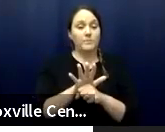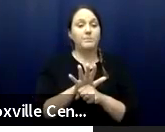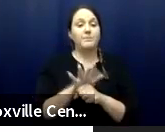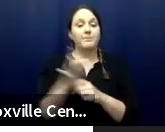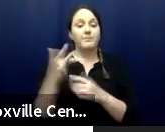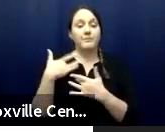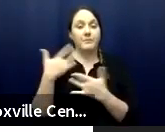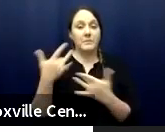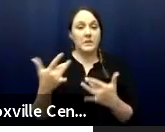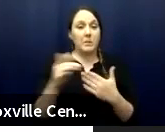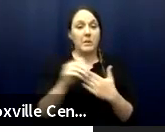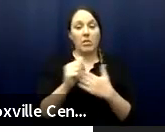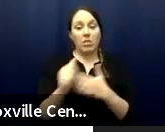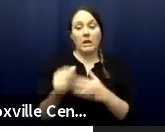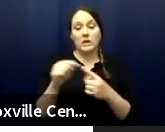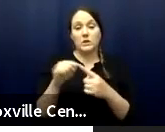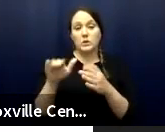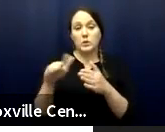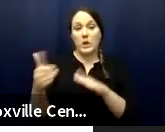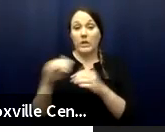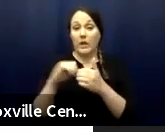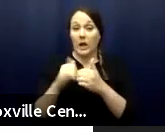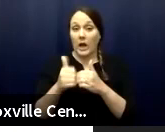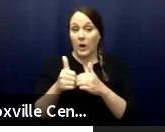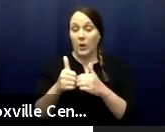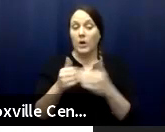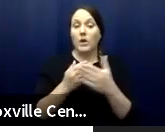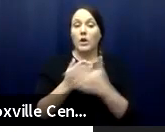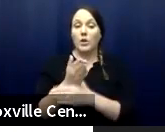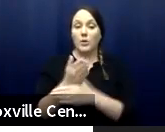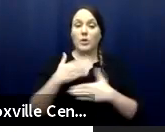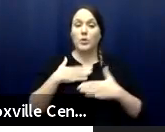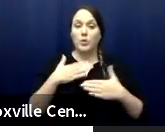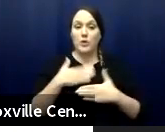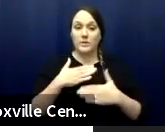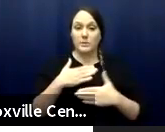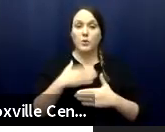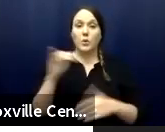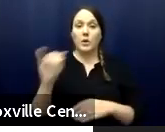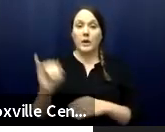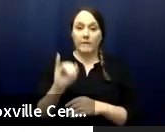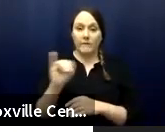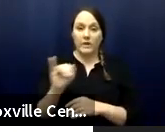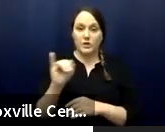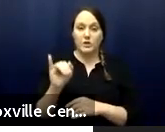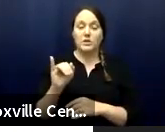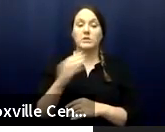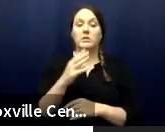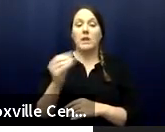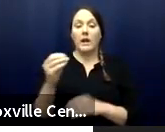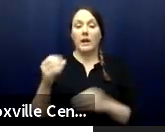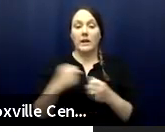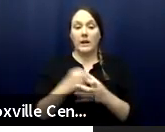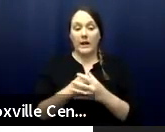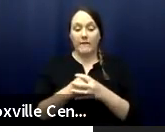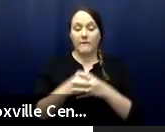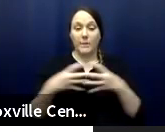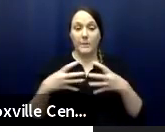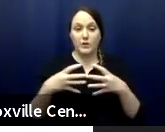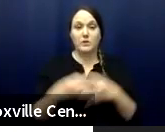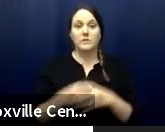typically leads to a death is through respiratory infection and inflammation. And people